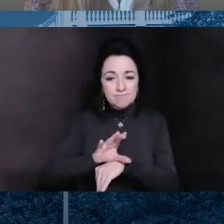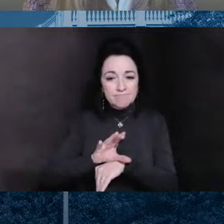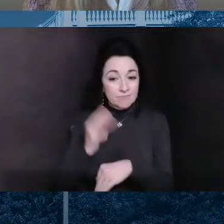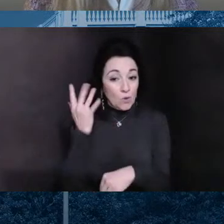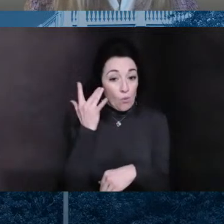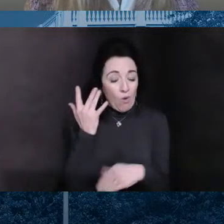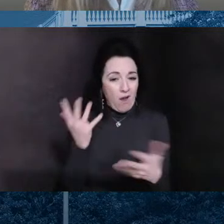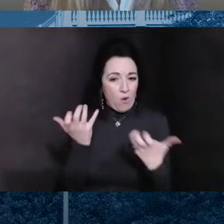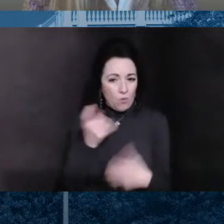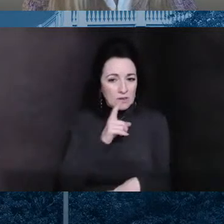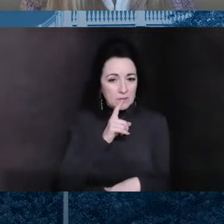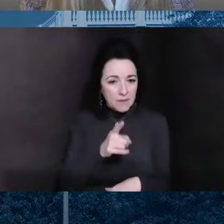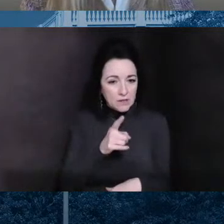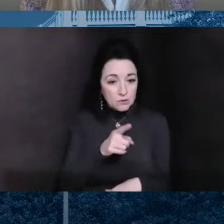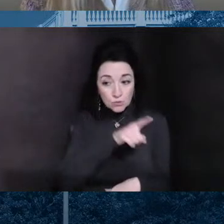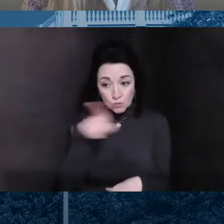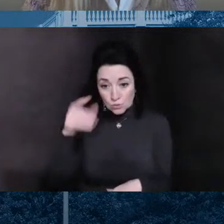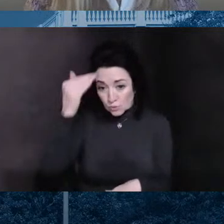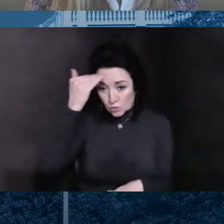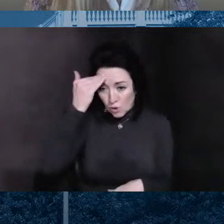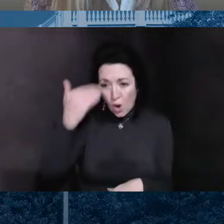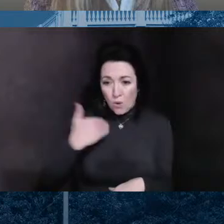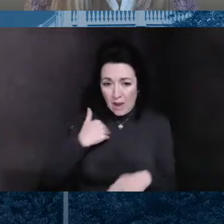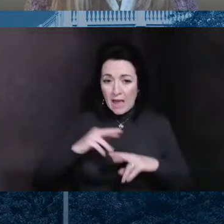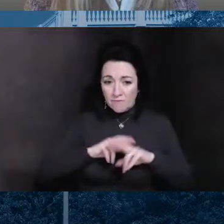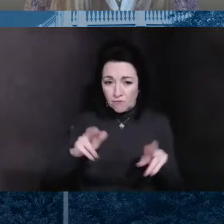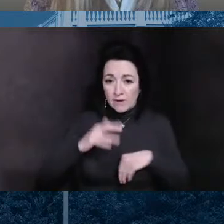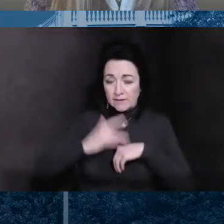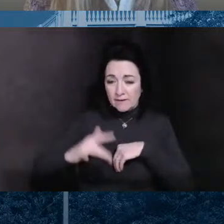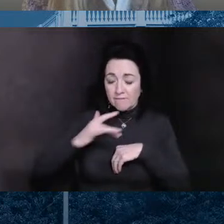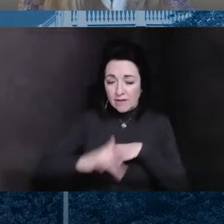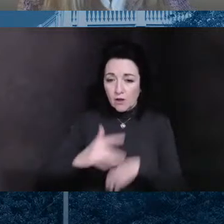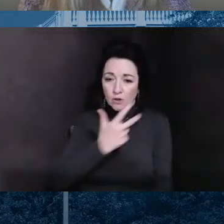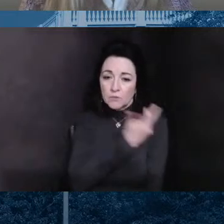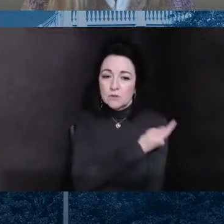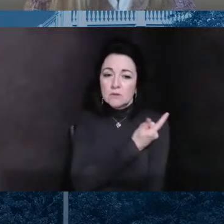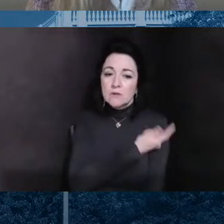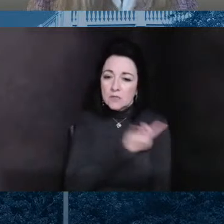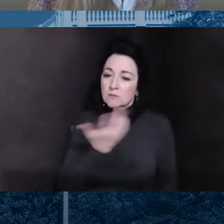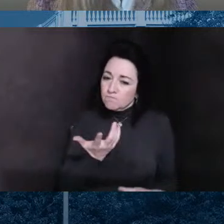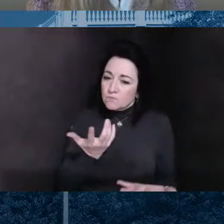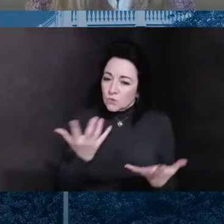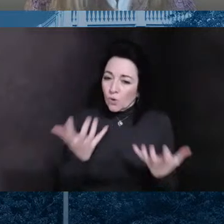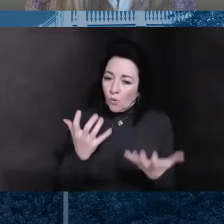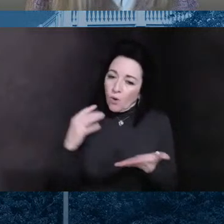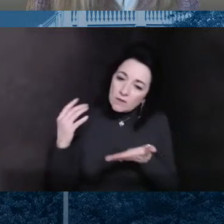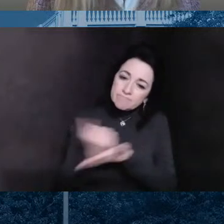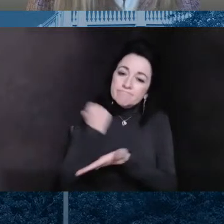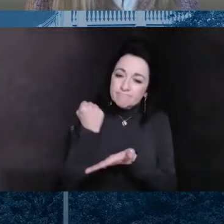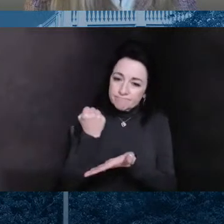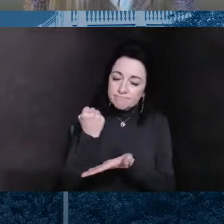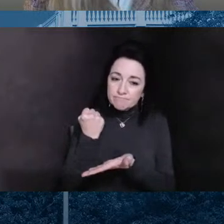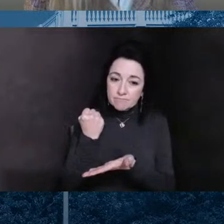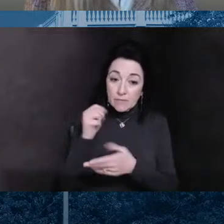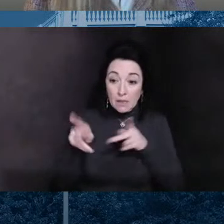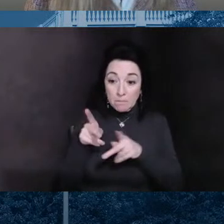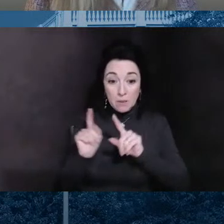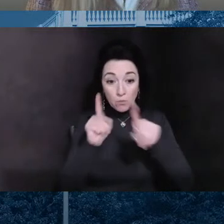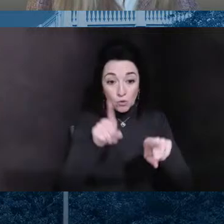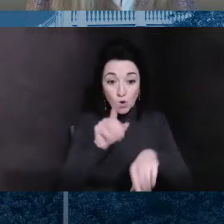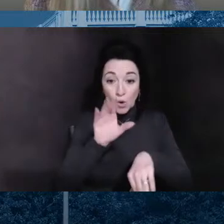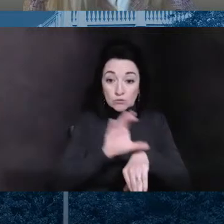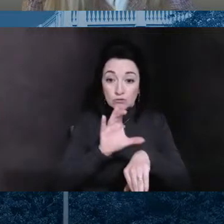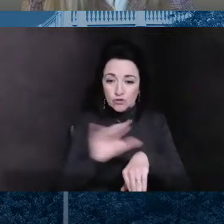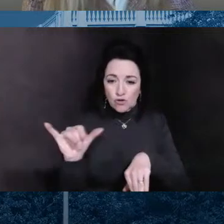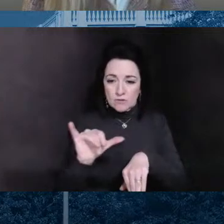start vaccinating some of our seniors in faith-based settings, which is great. Additionally, as the